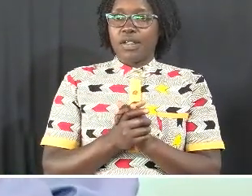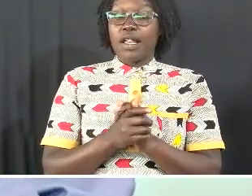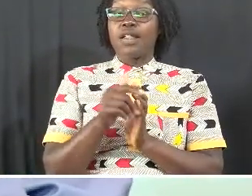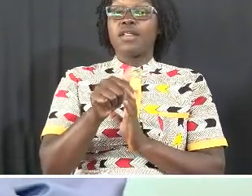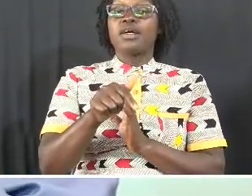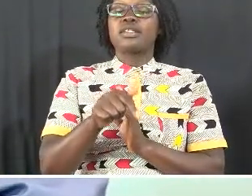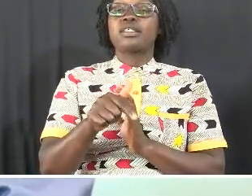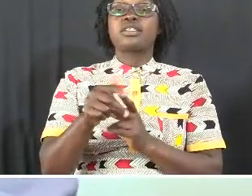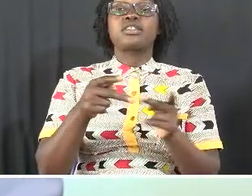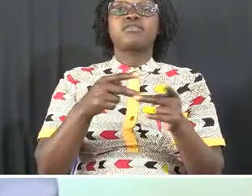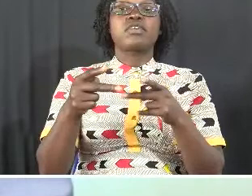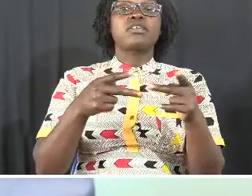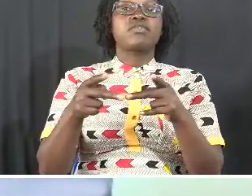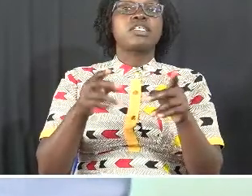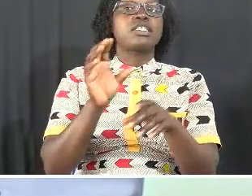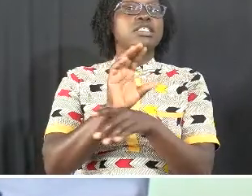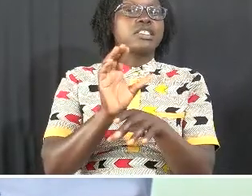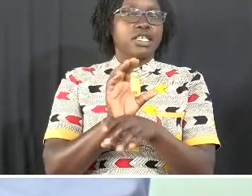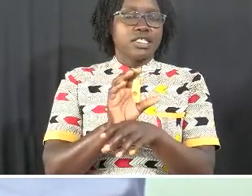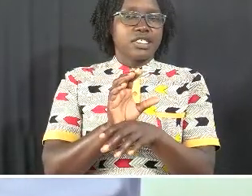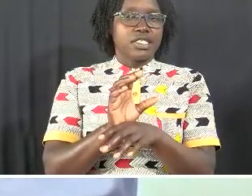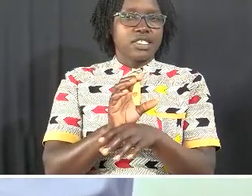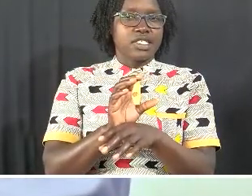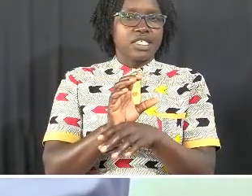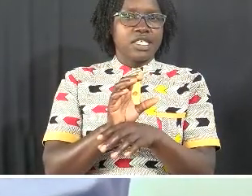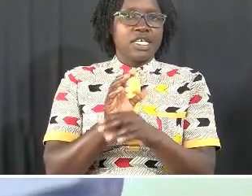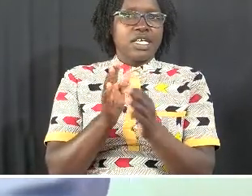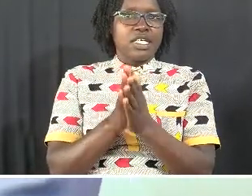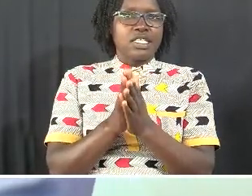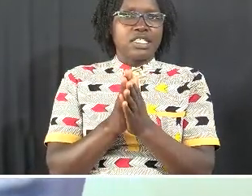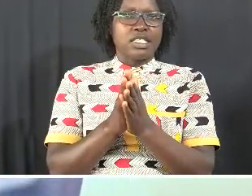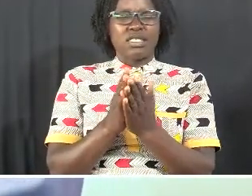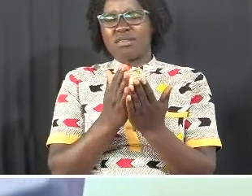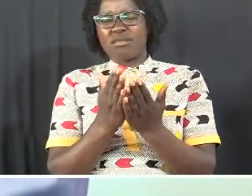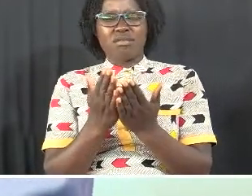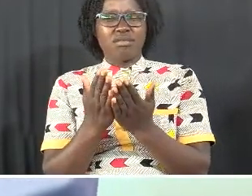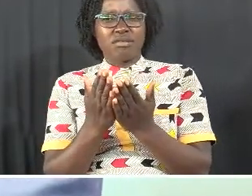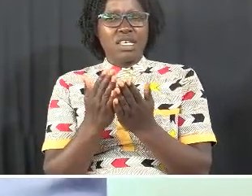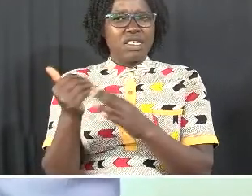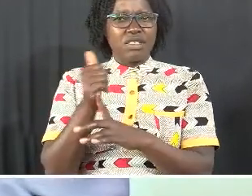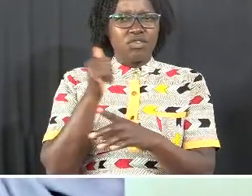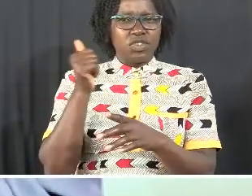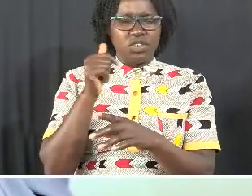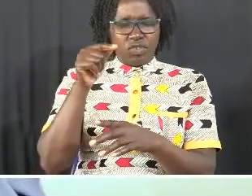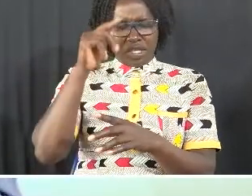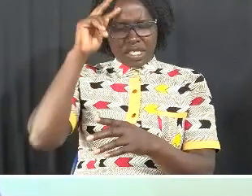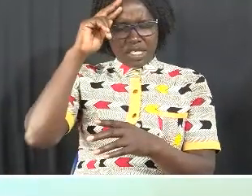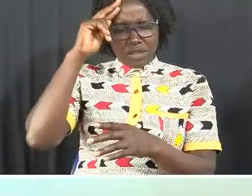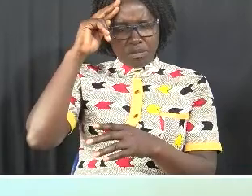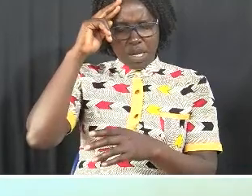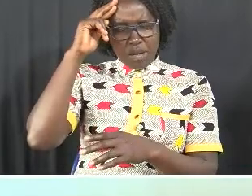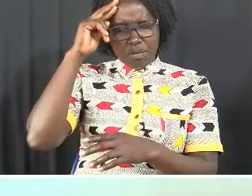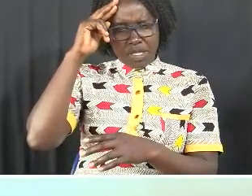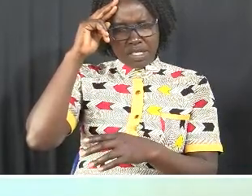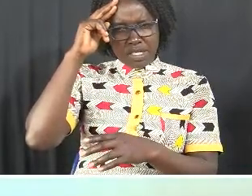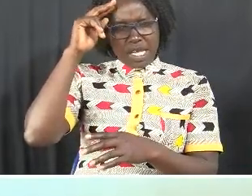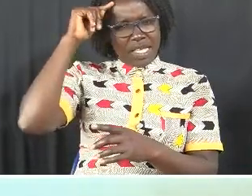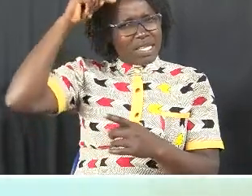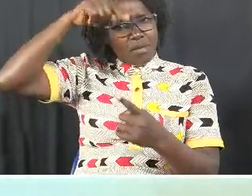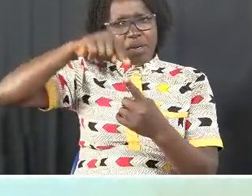This very church is instituted for this one purpose, to reach out to the